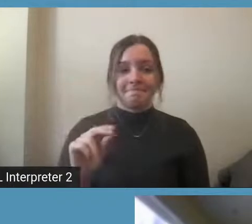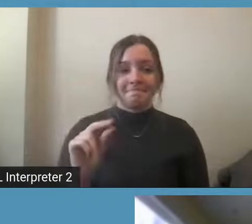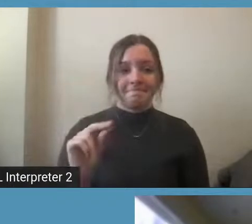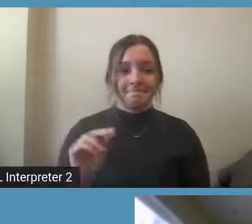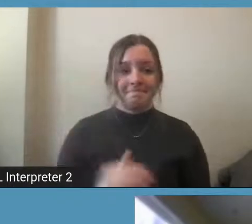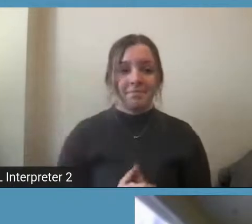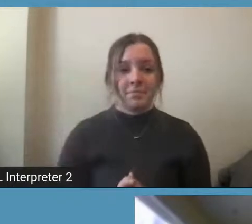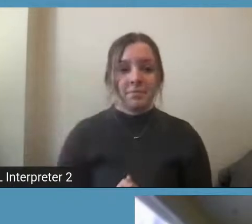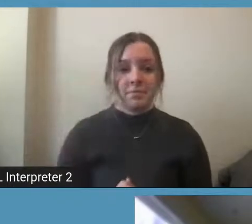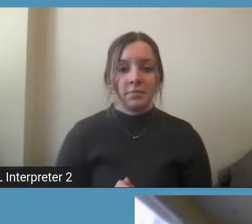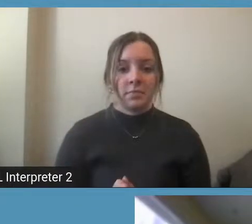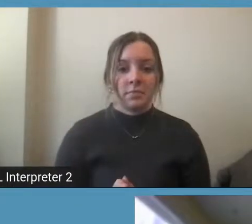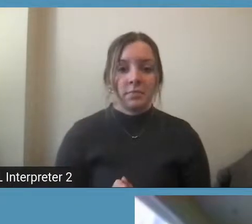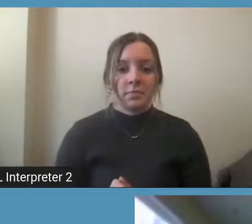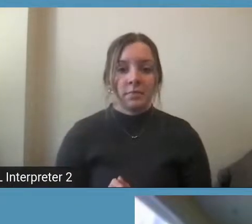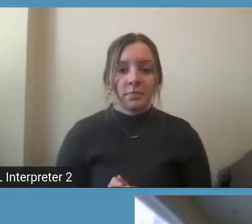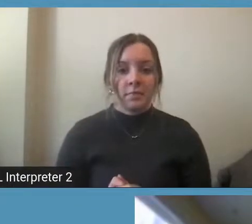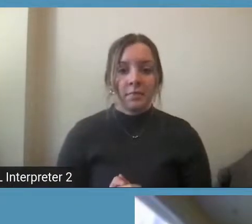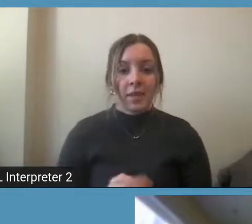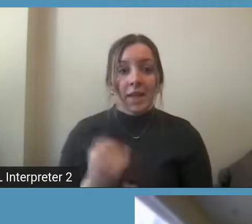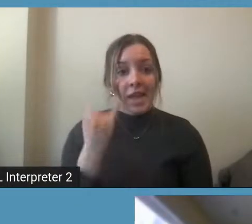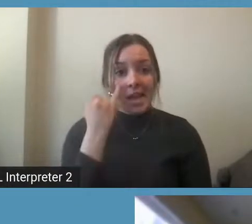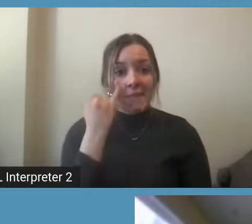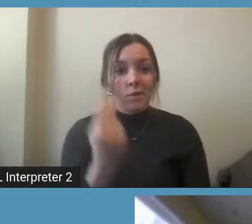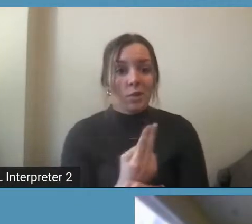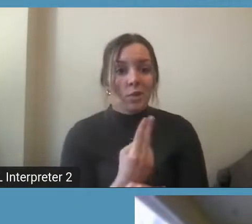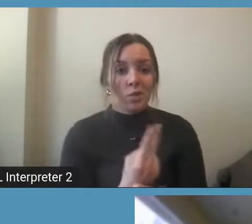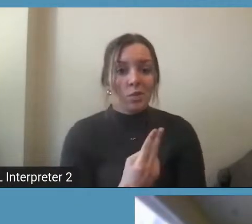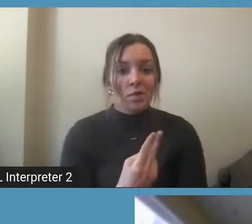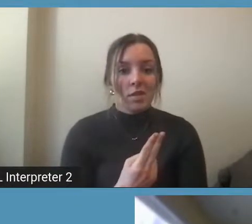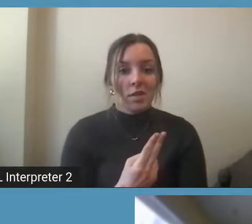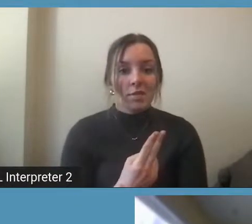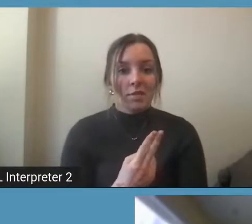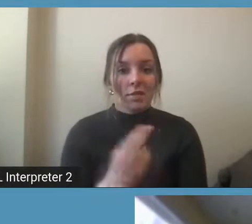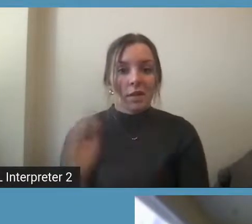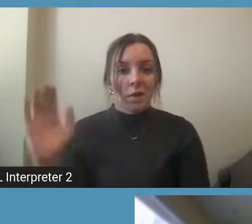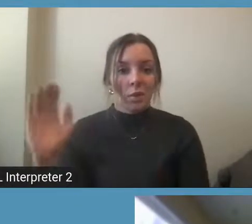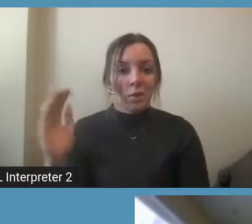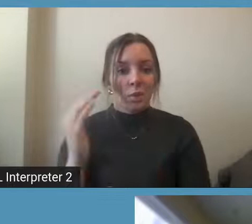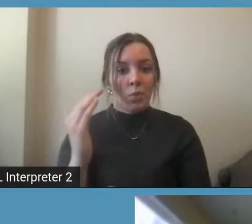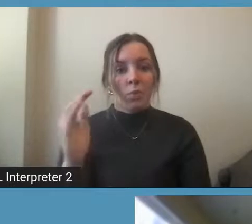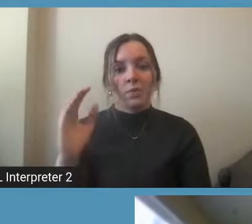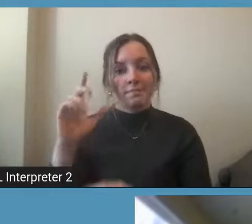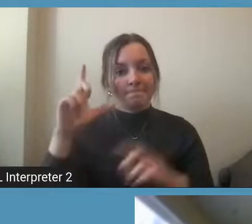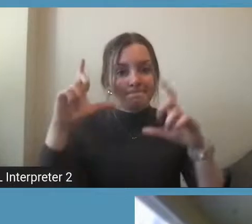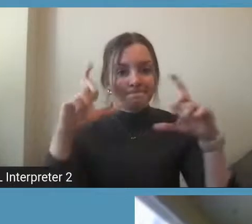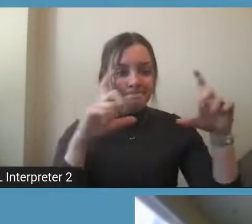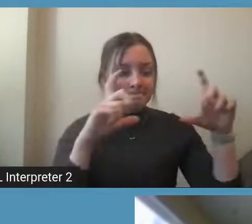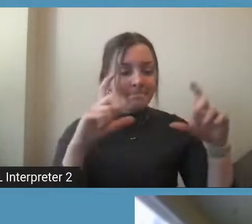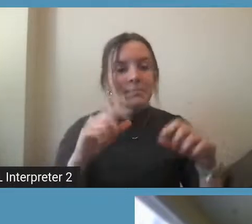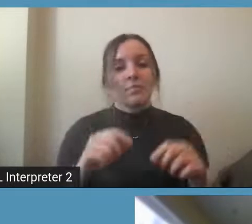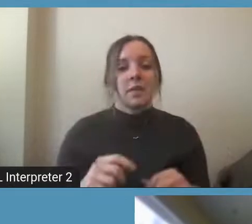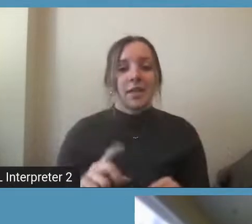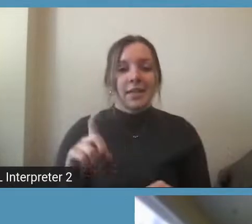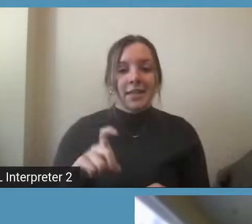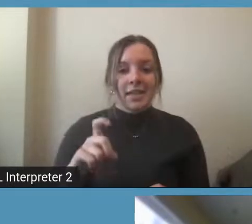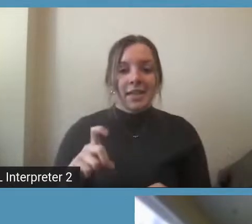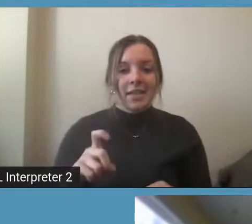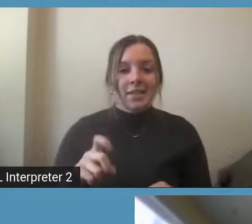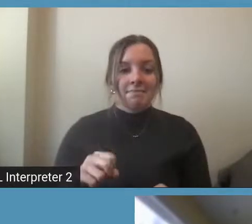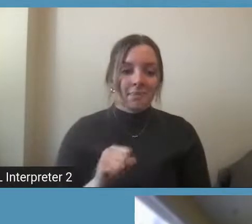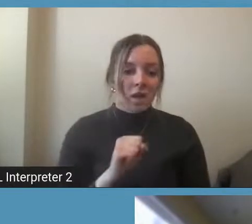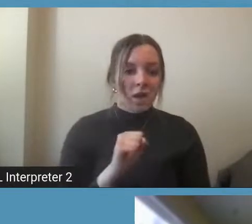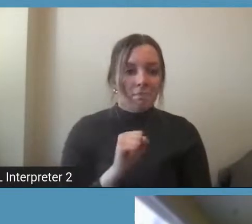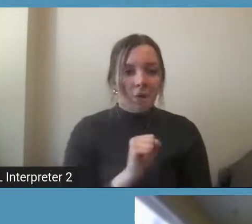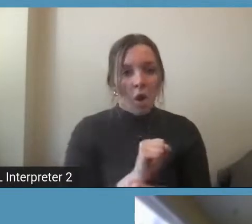doing it, but if we're using that arm that you saw that we were scanning with, you really have to have a rigid floor. We've done some work where we